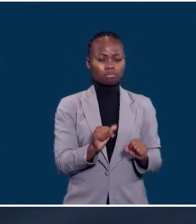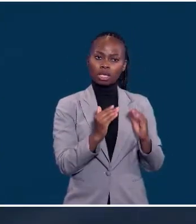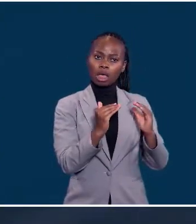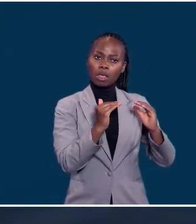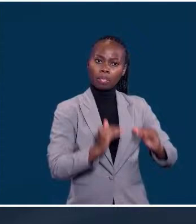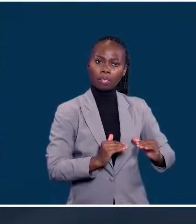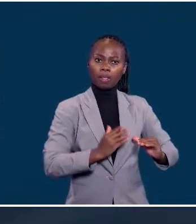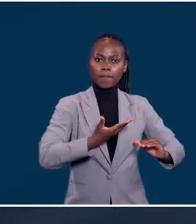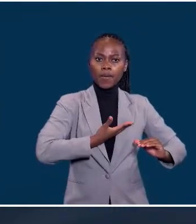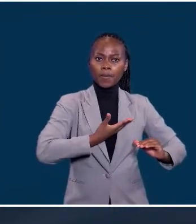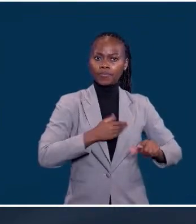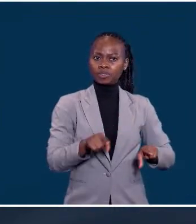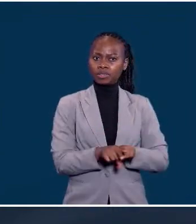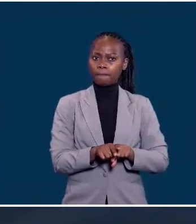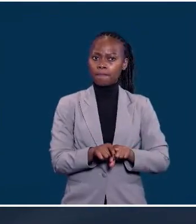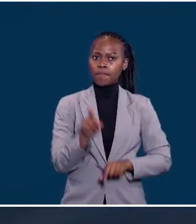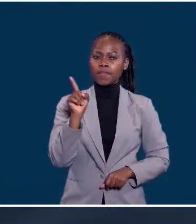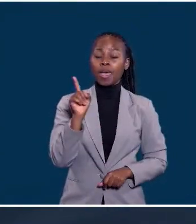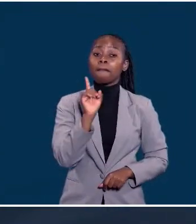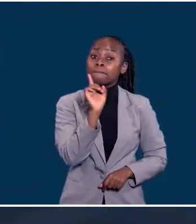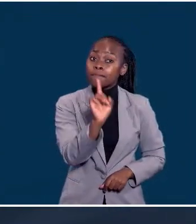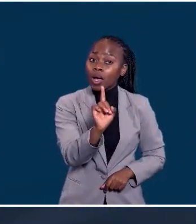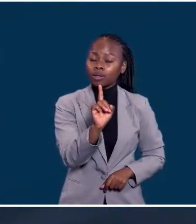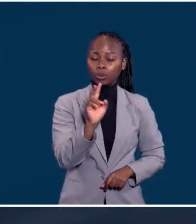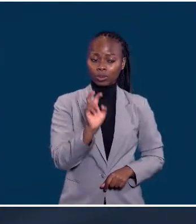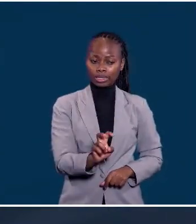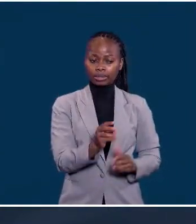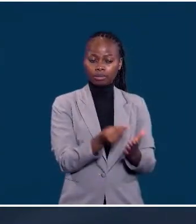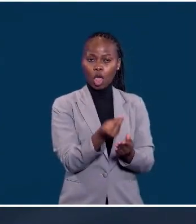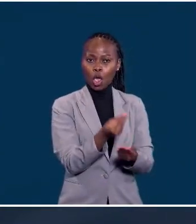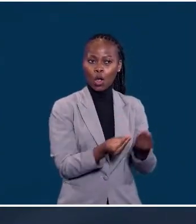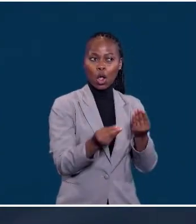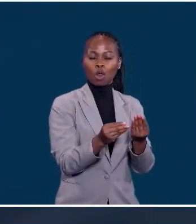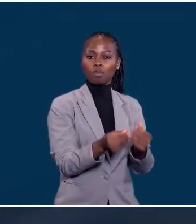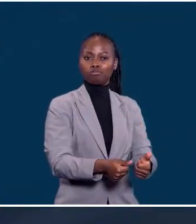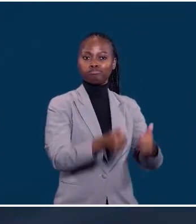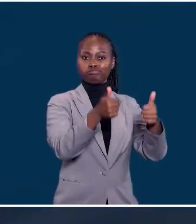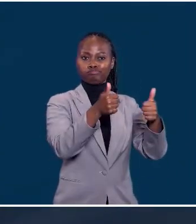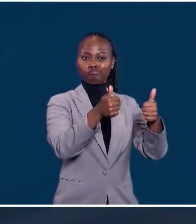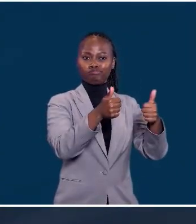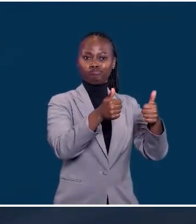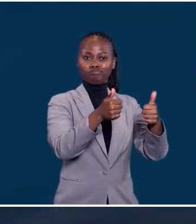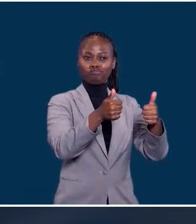if we get efficiencies in the economy and we are more productive.